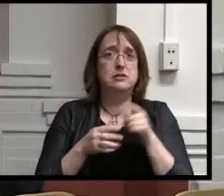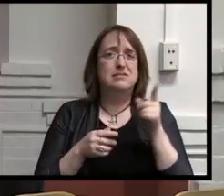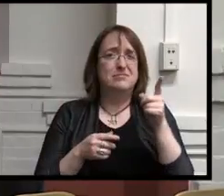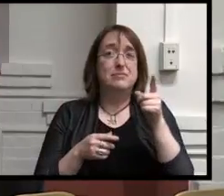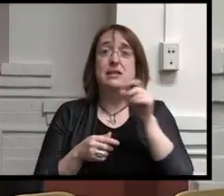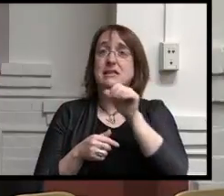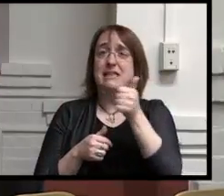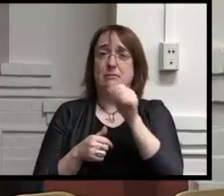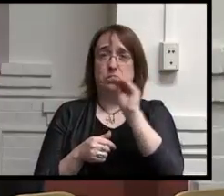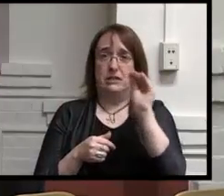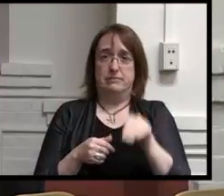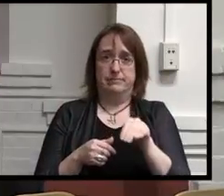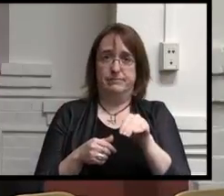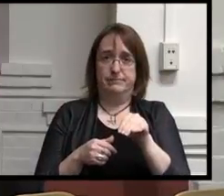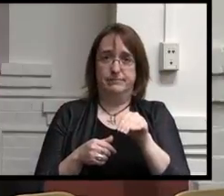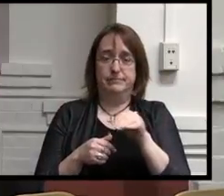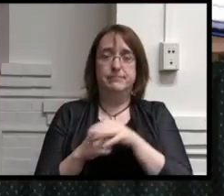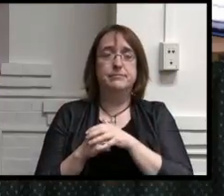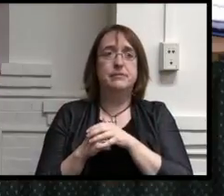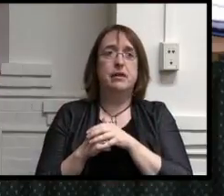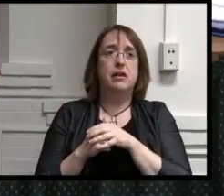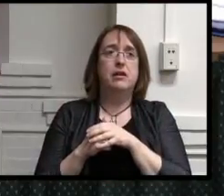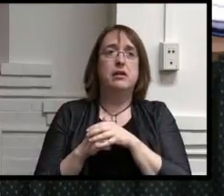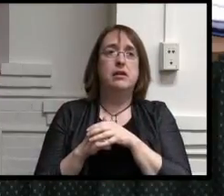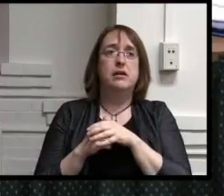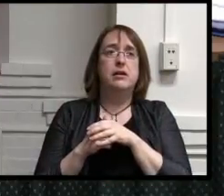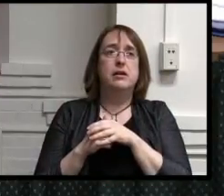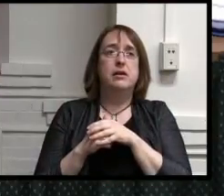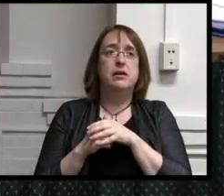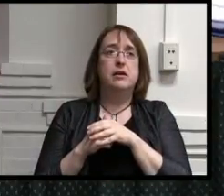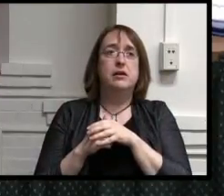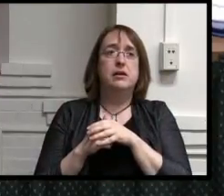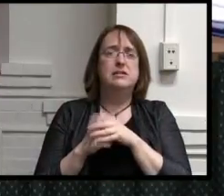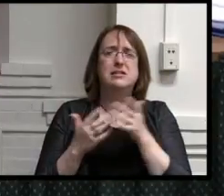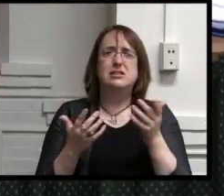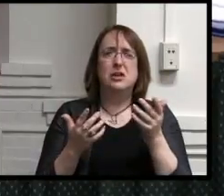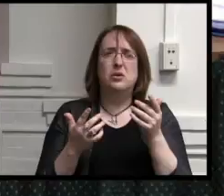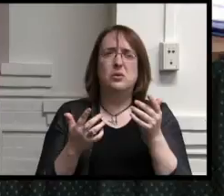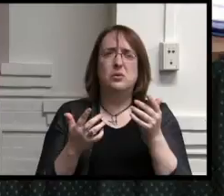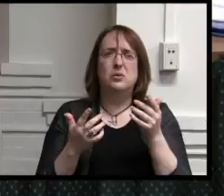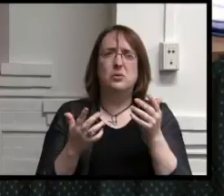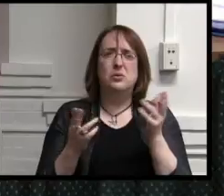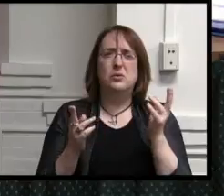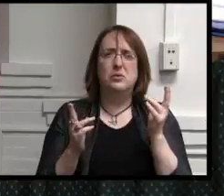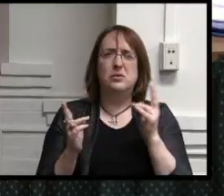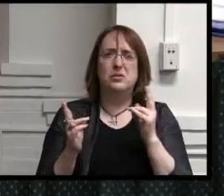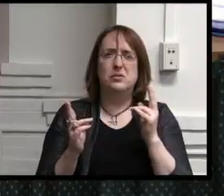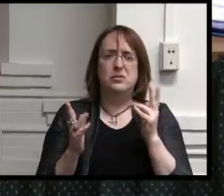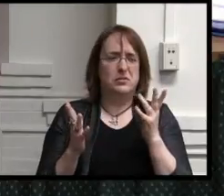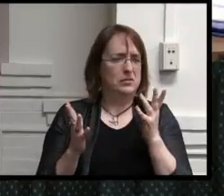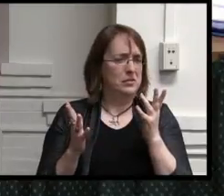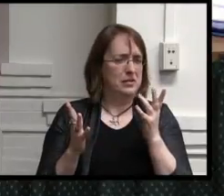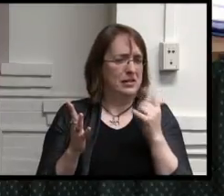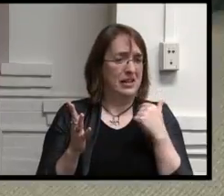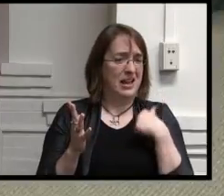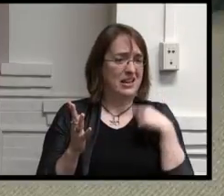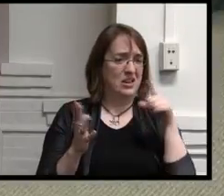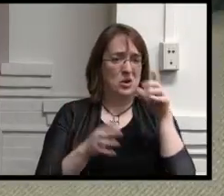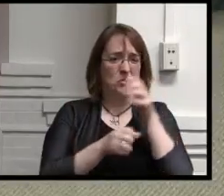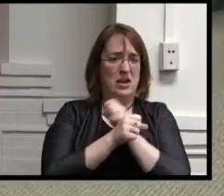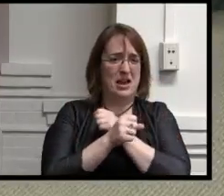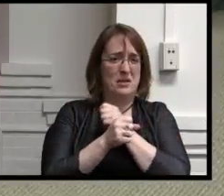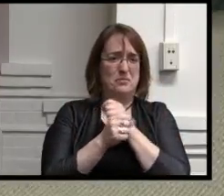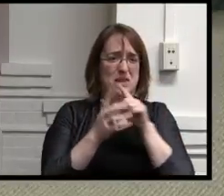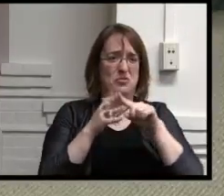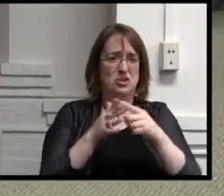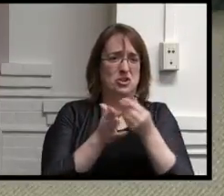it was, okay. So, no. Sorry, I don't have that Yeah. budget. I can go to my office No, and get the it's